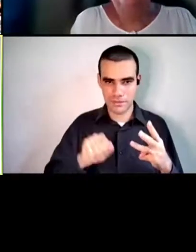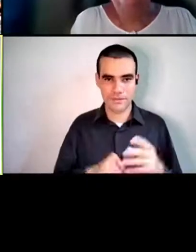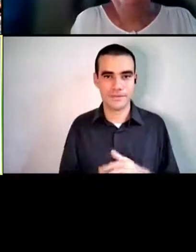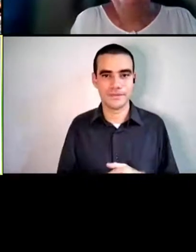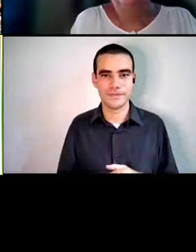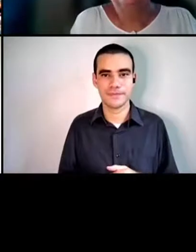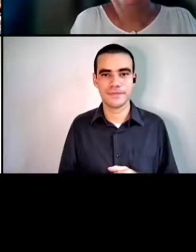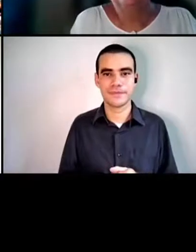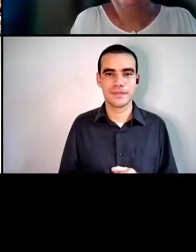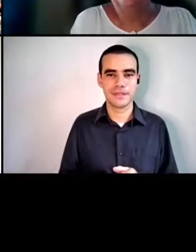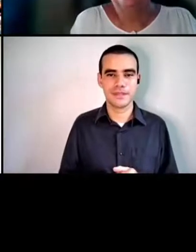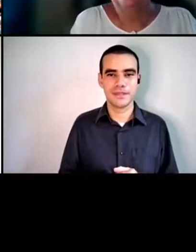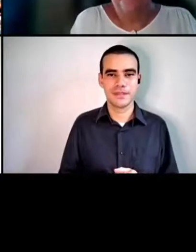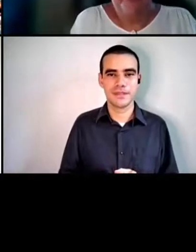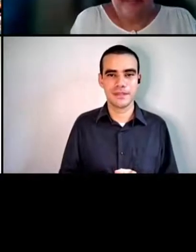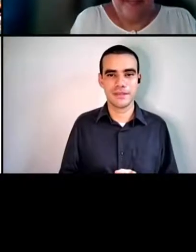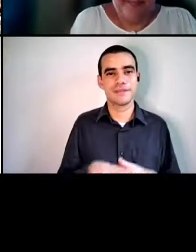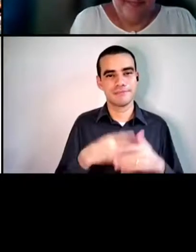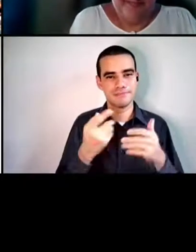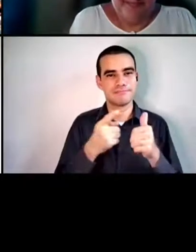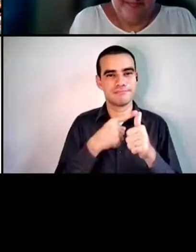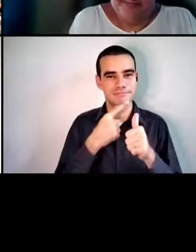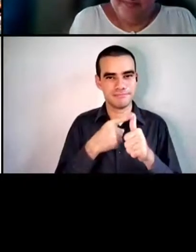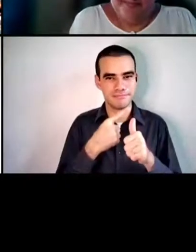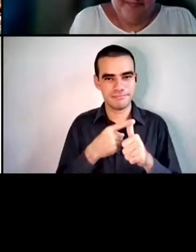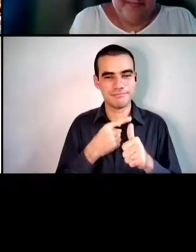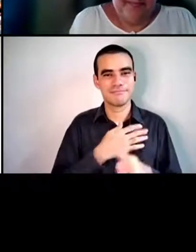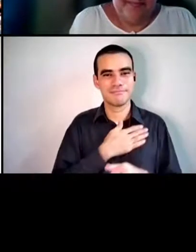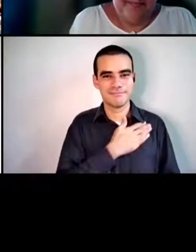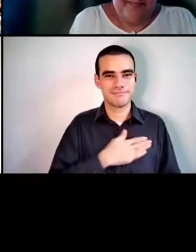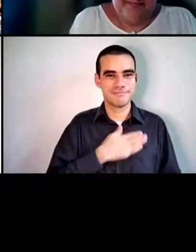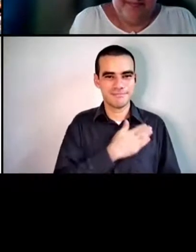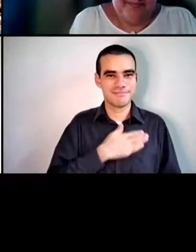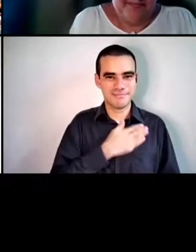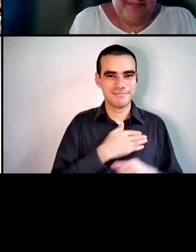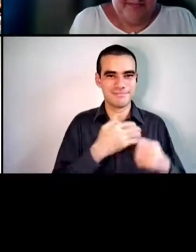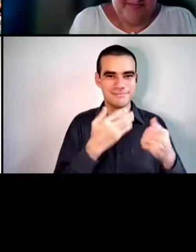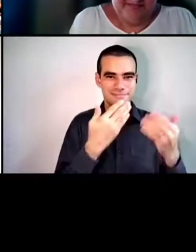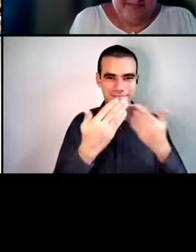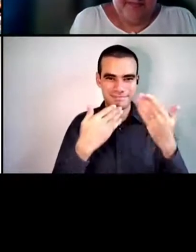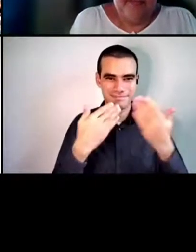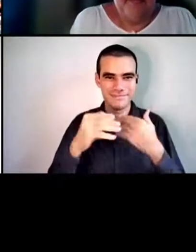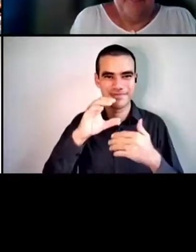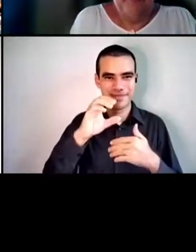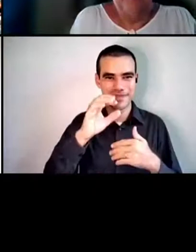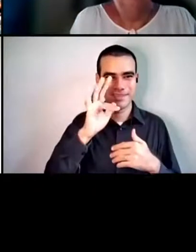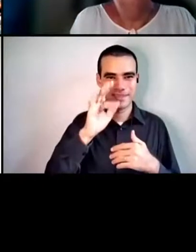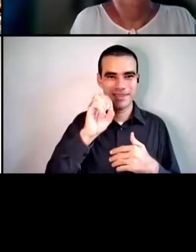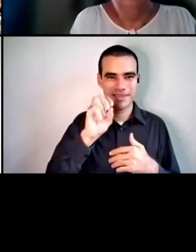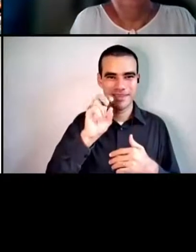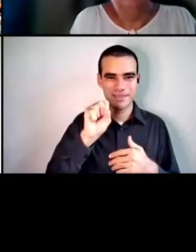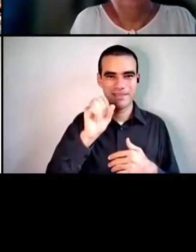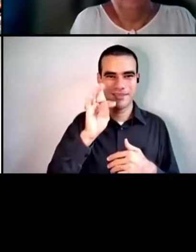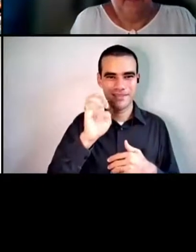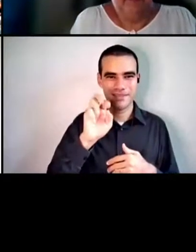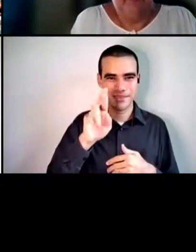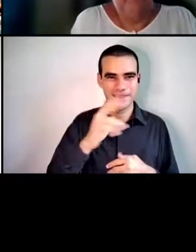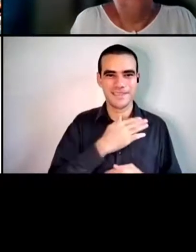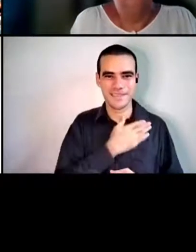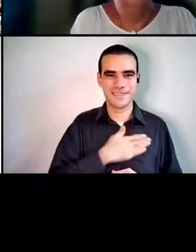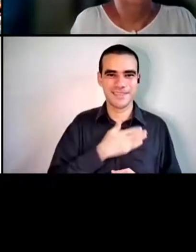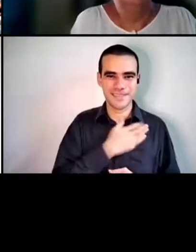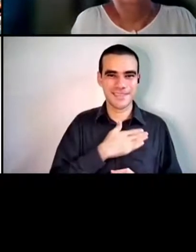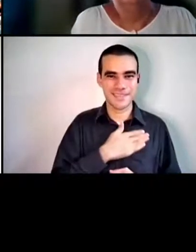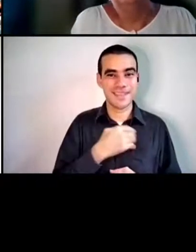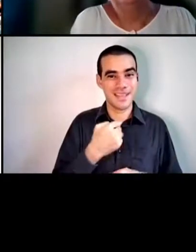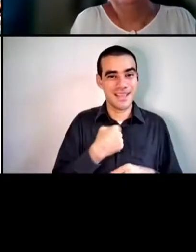yours. Well, before anything, it is a great pleasure to interact with Professor Foster Brown here.